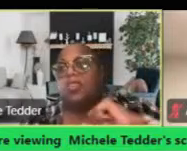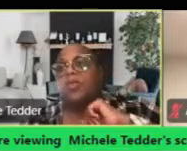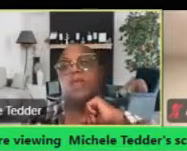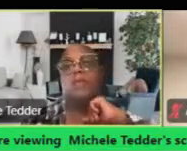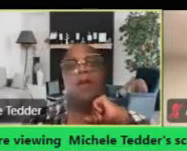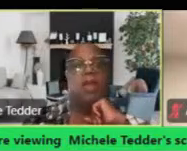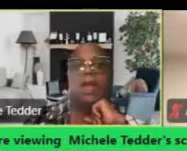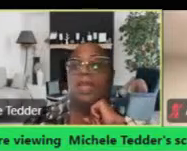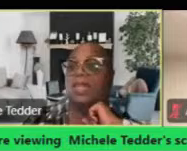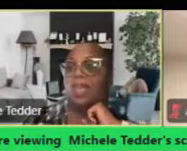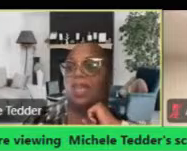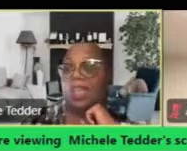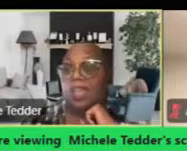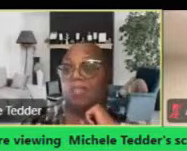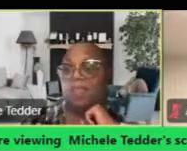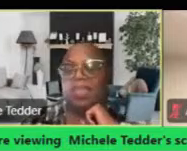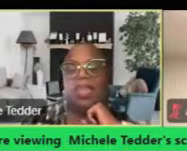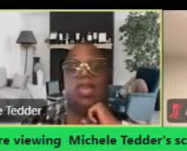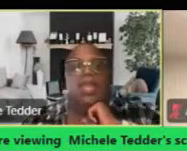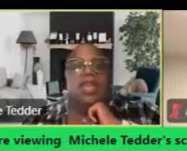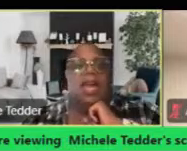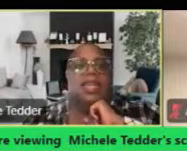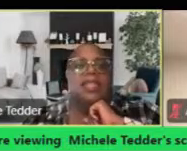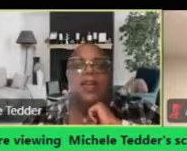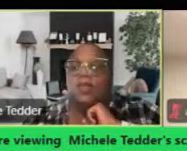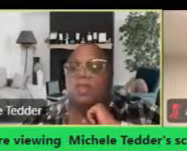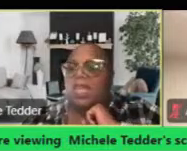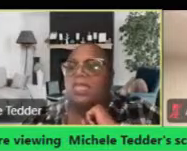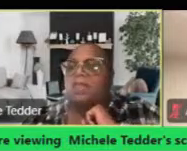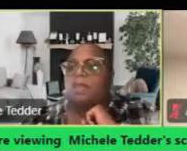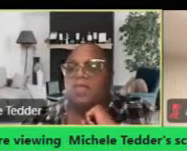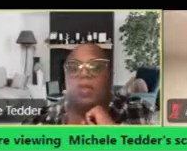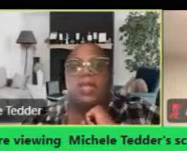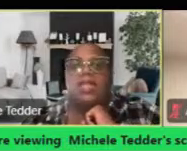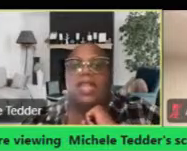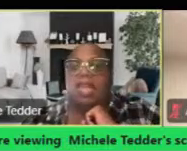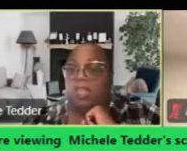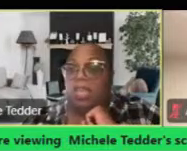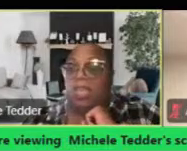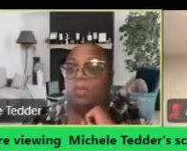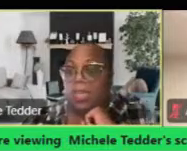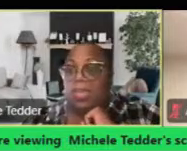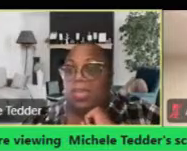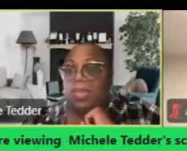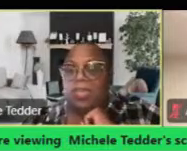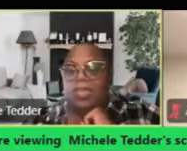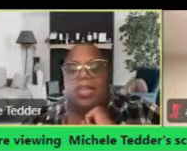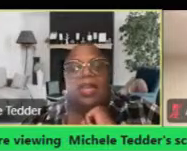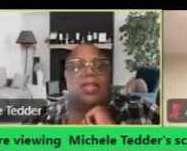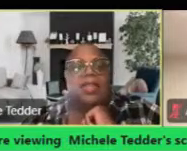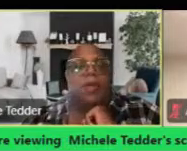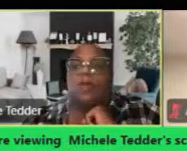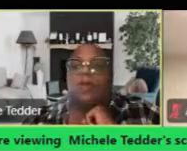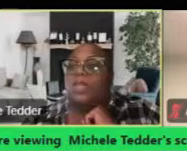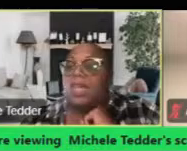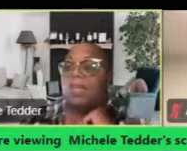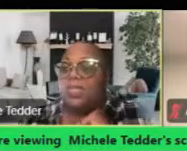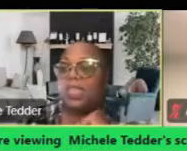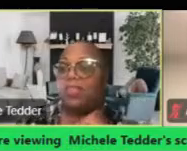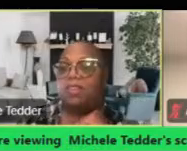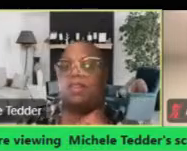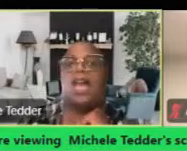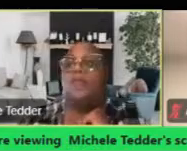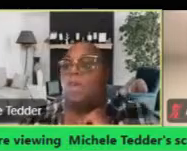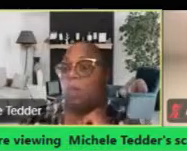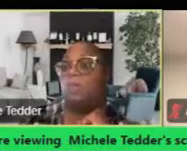I've struggled with my weight my entire life. And I can tell you that I have spent a lifetime dieting. No matter what diet was